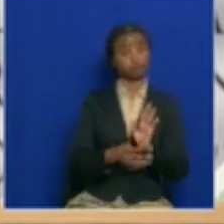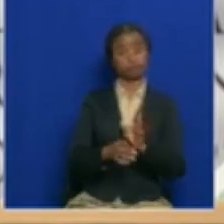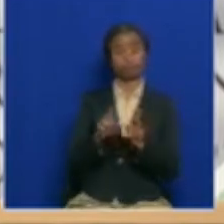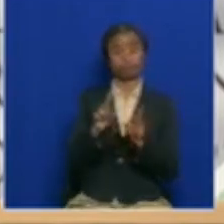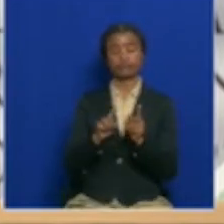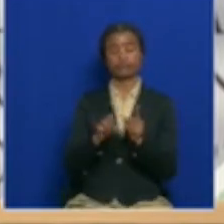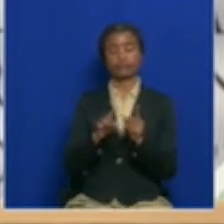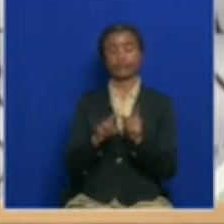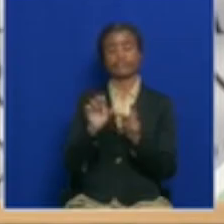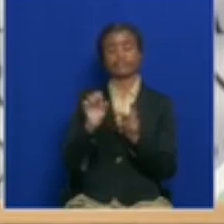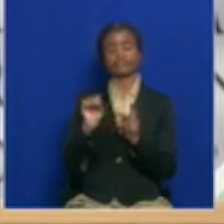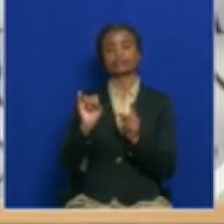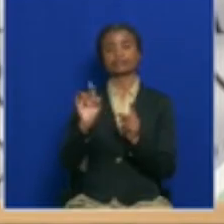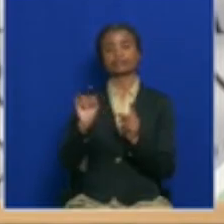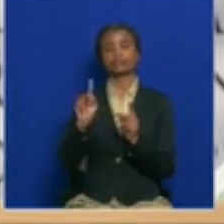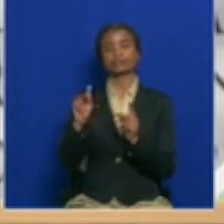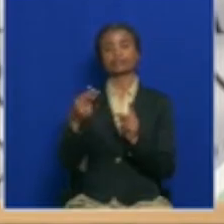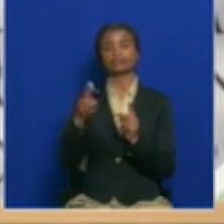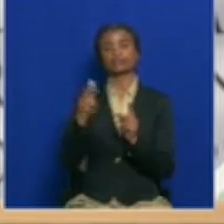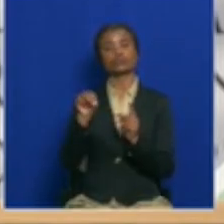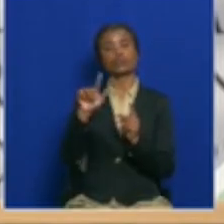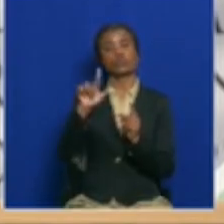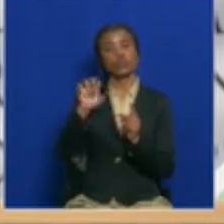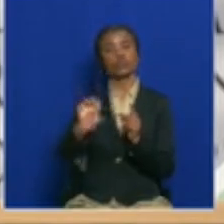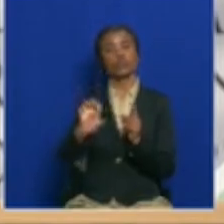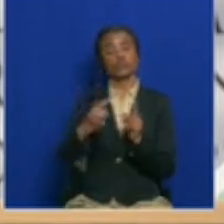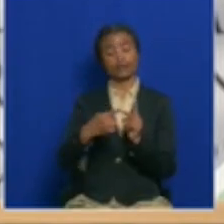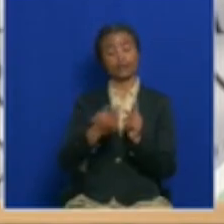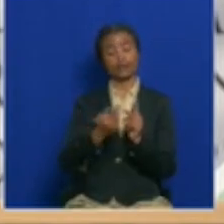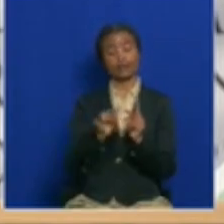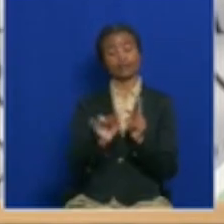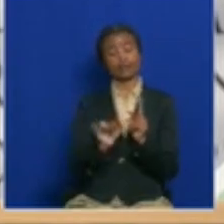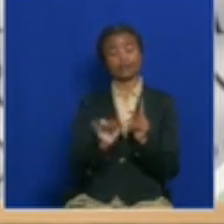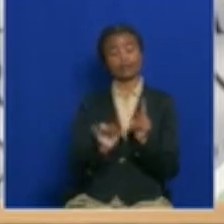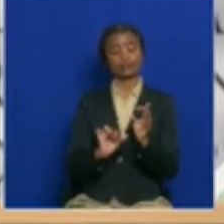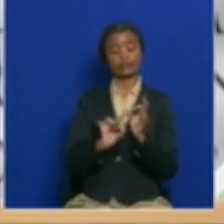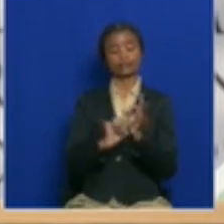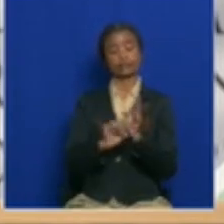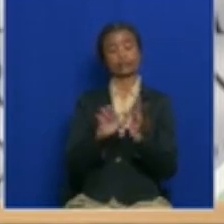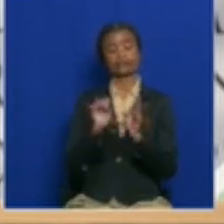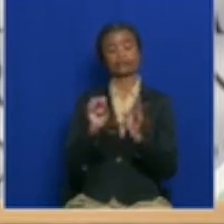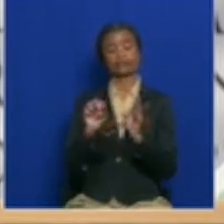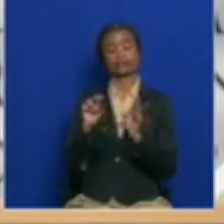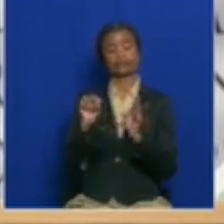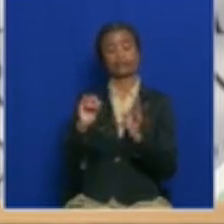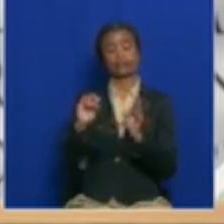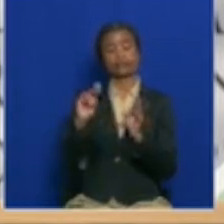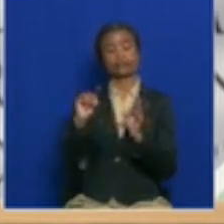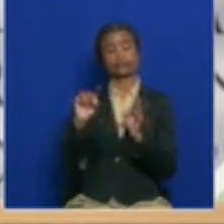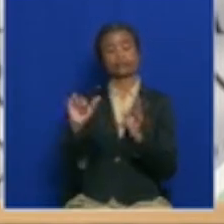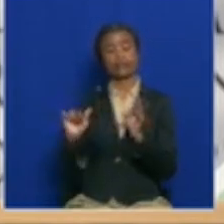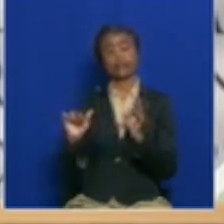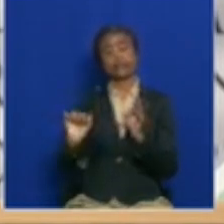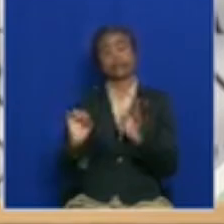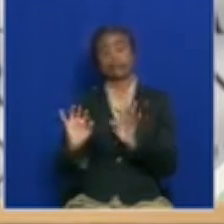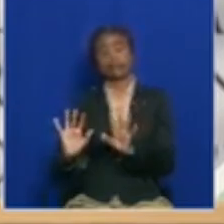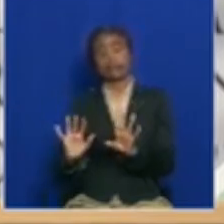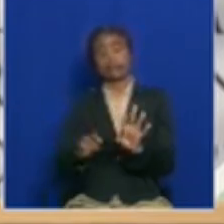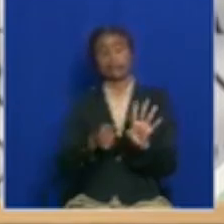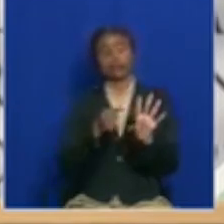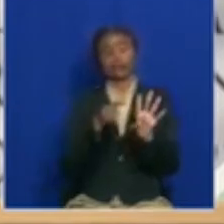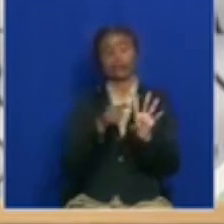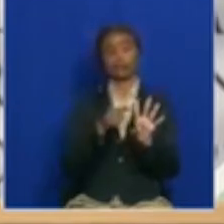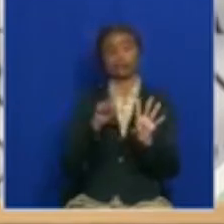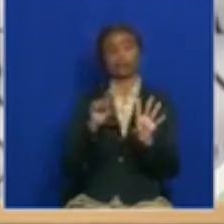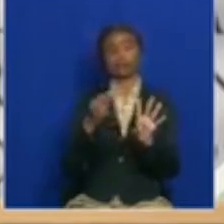listed under 6, and Major General Sinona, under 10, former General Sandra Tema, under 9, Major